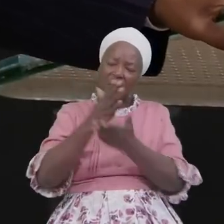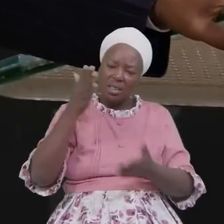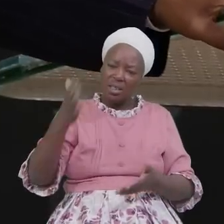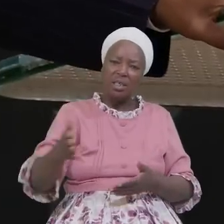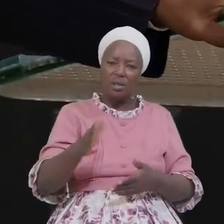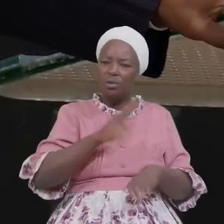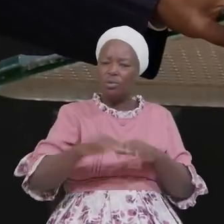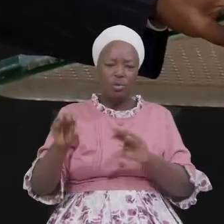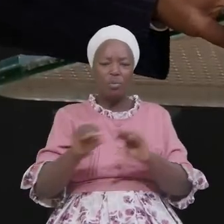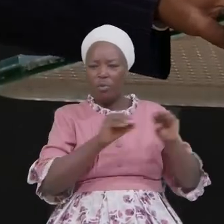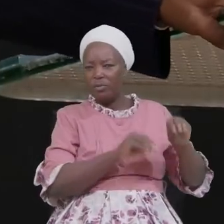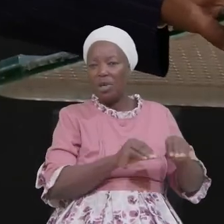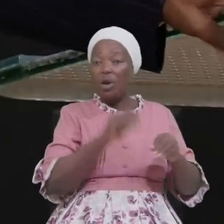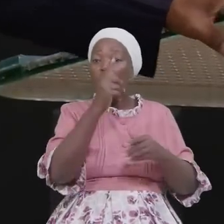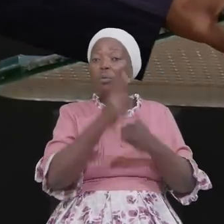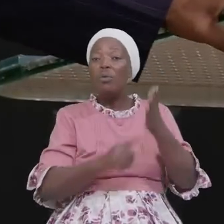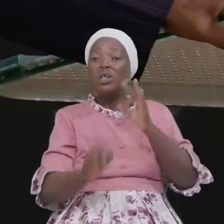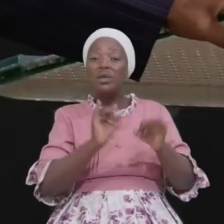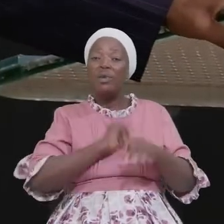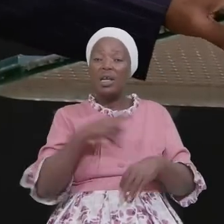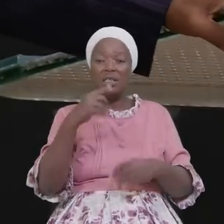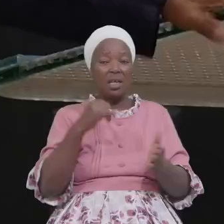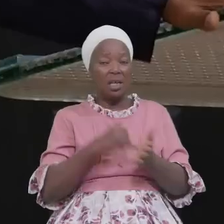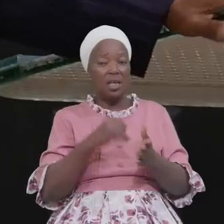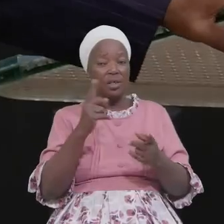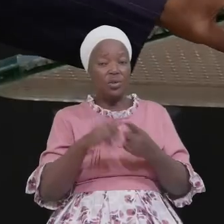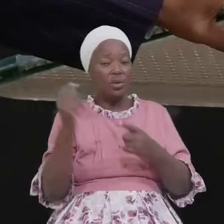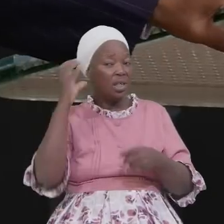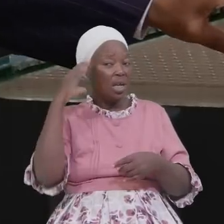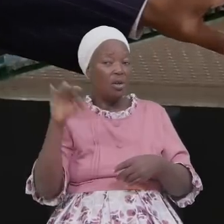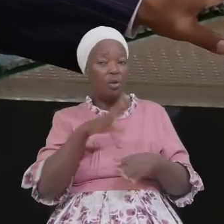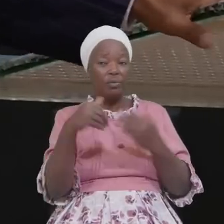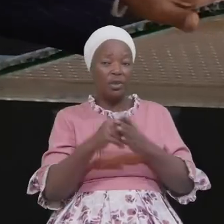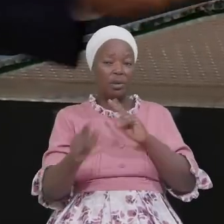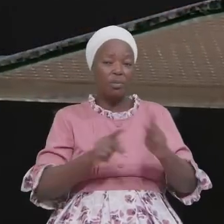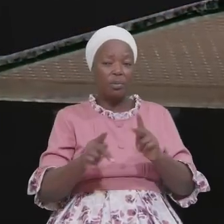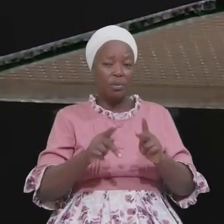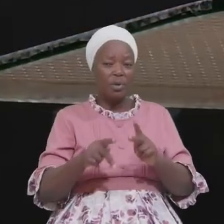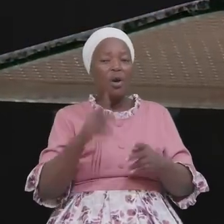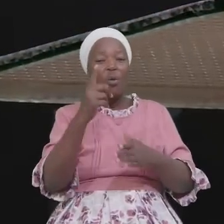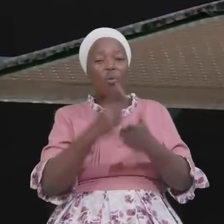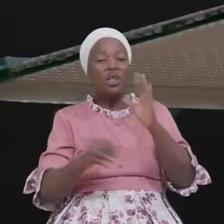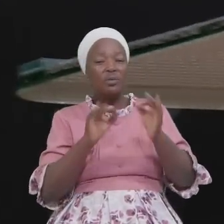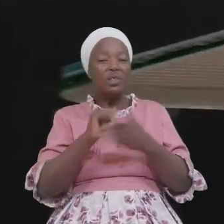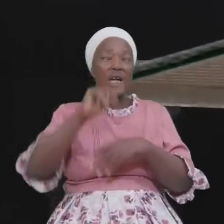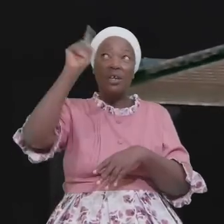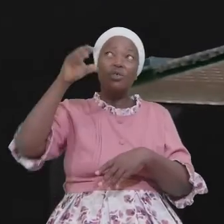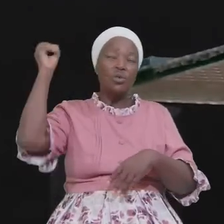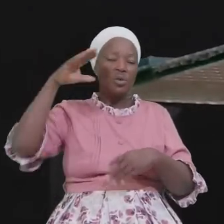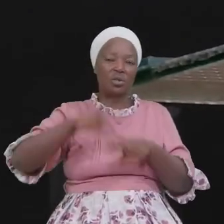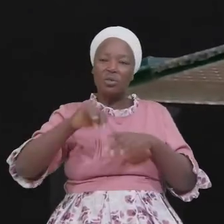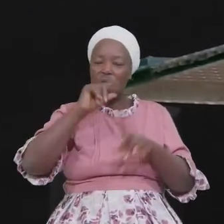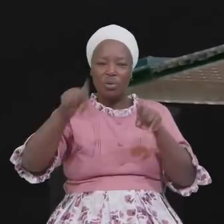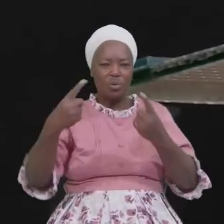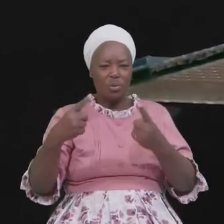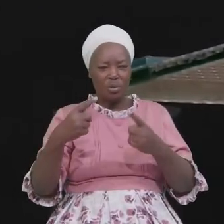don't move. What if I say it to the hearing of the people? What if it does not happen? I lose